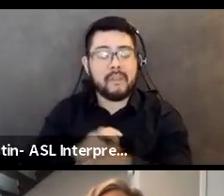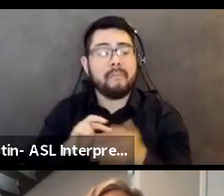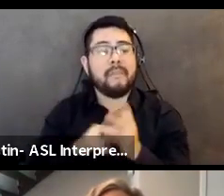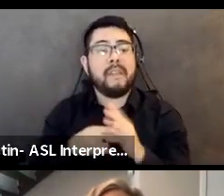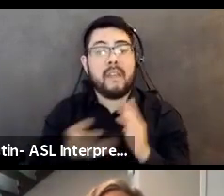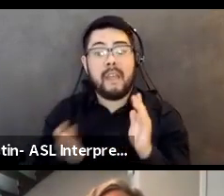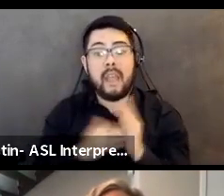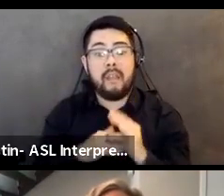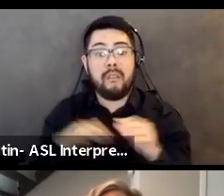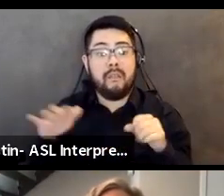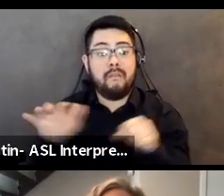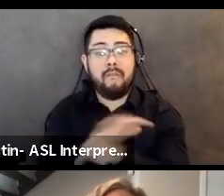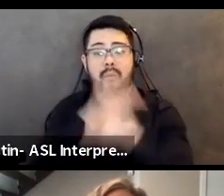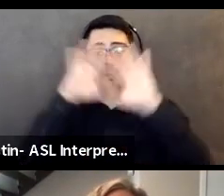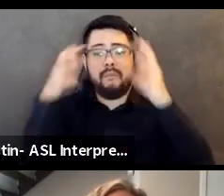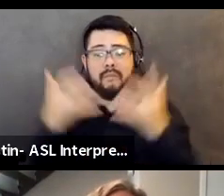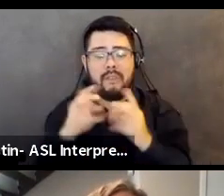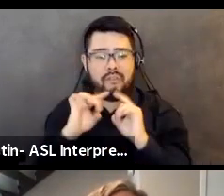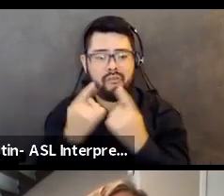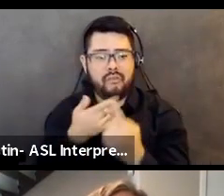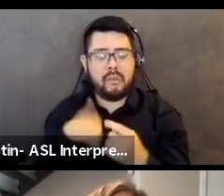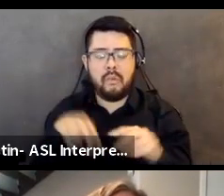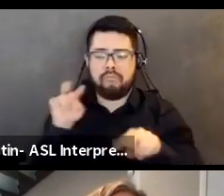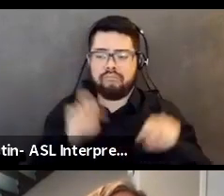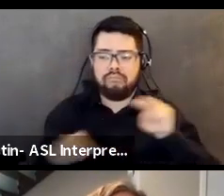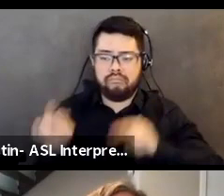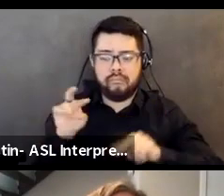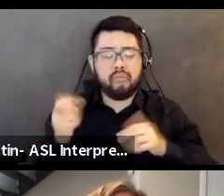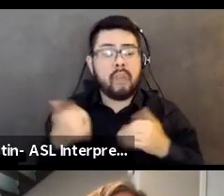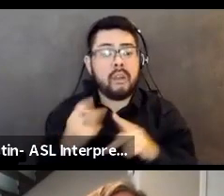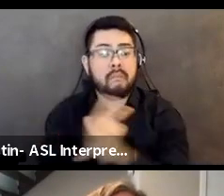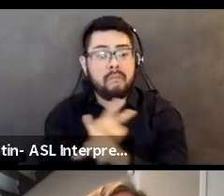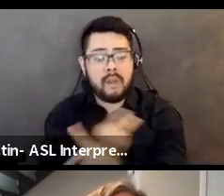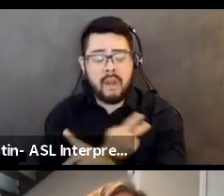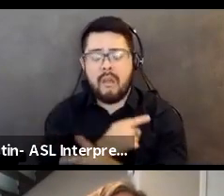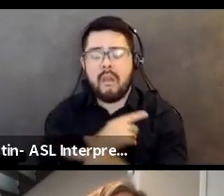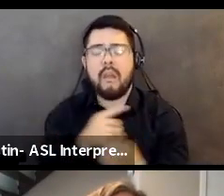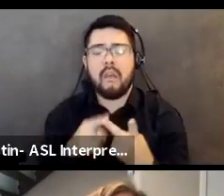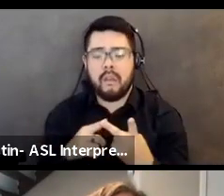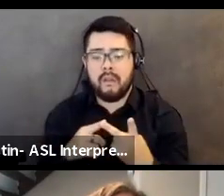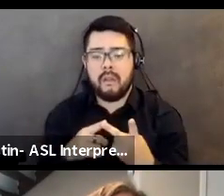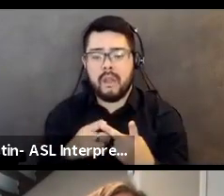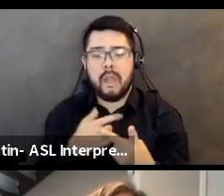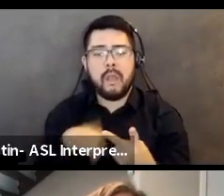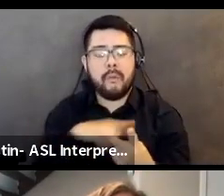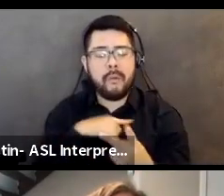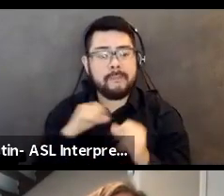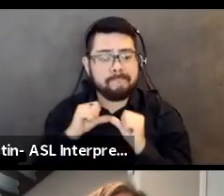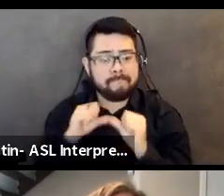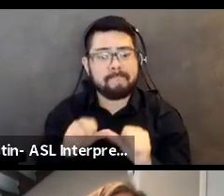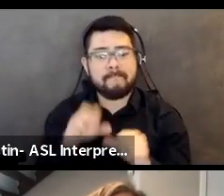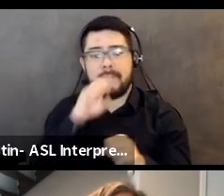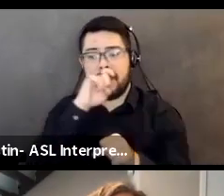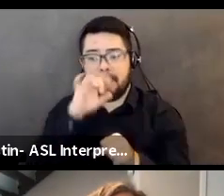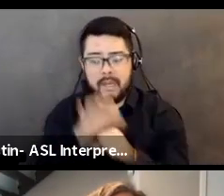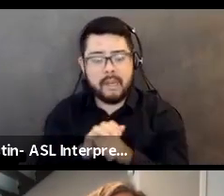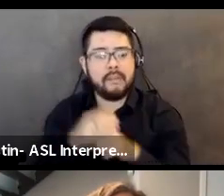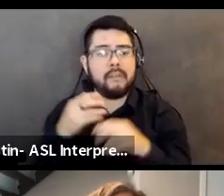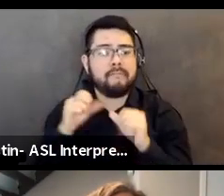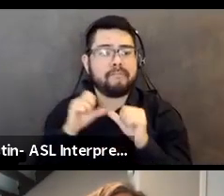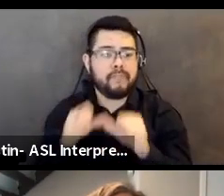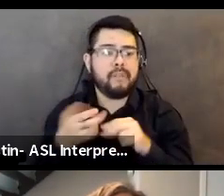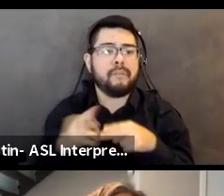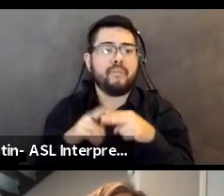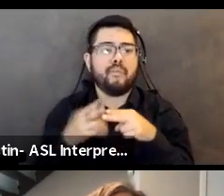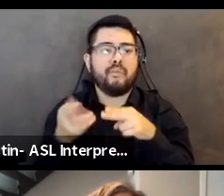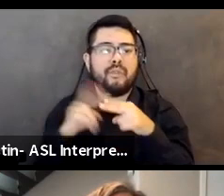at the district at large and um and we were made we remain committing to building on the success that we have had this